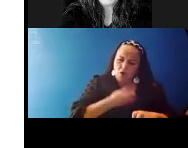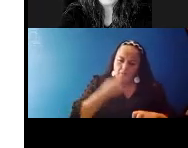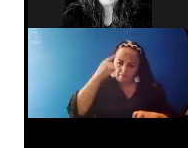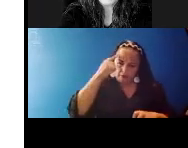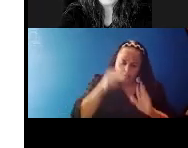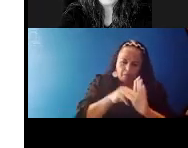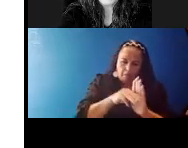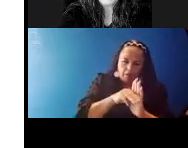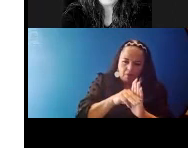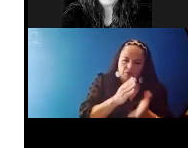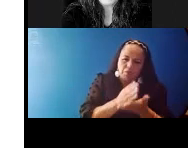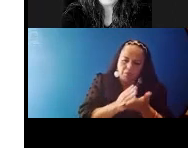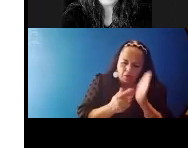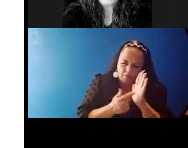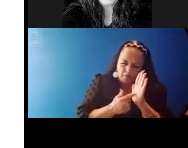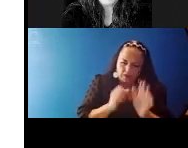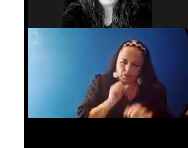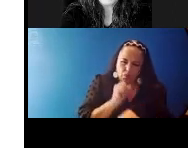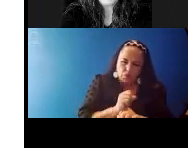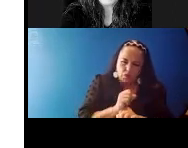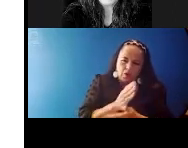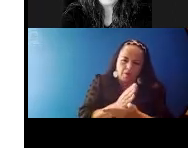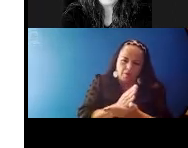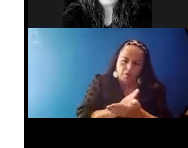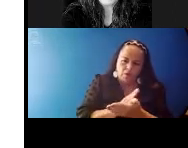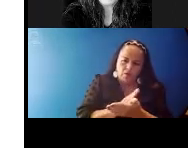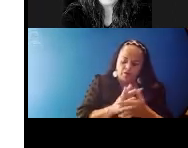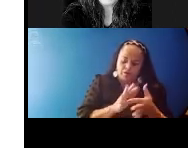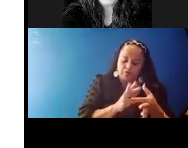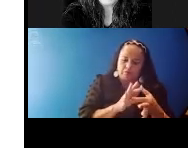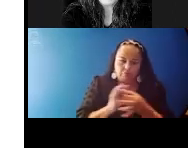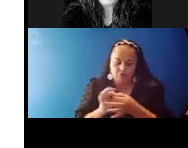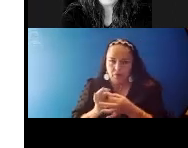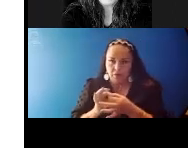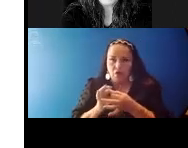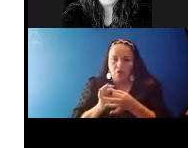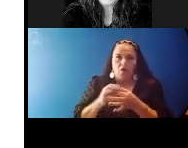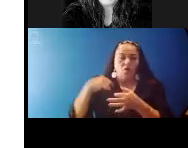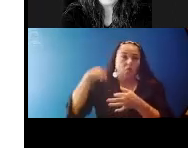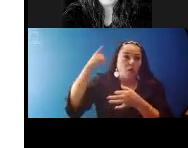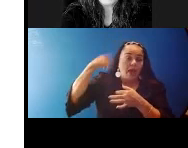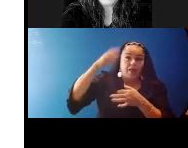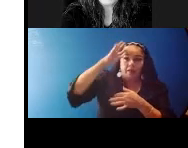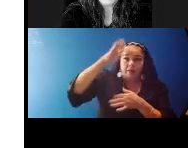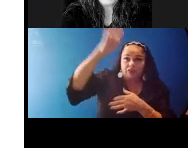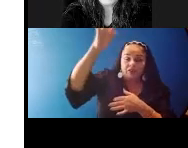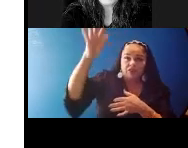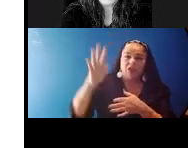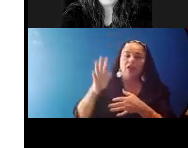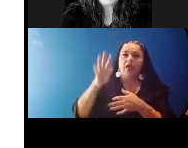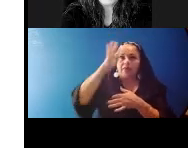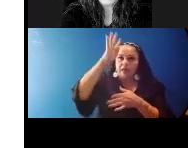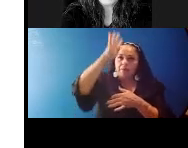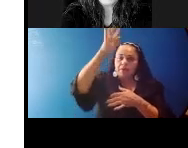part of this work. It's a part of our tapping into our radical imagination and really coming up with different solutions and outcomes and